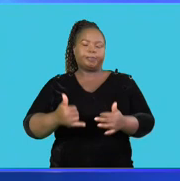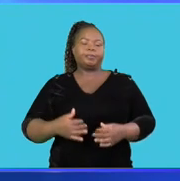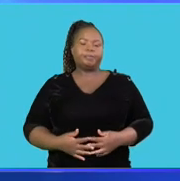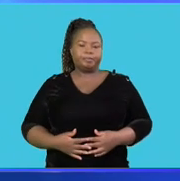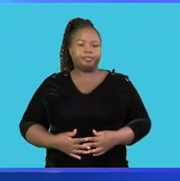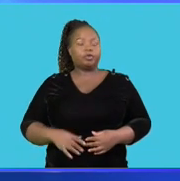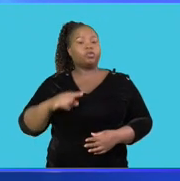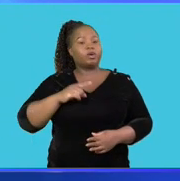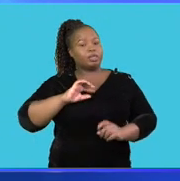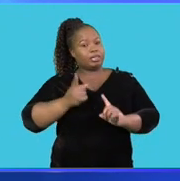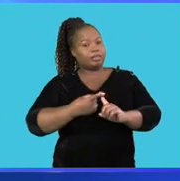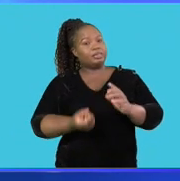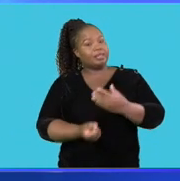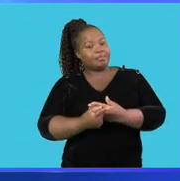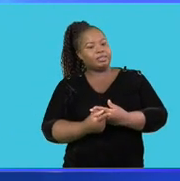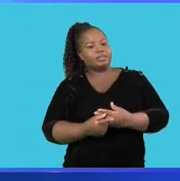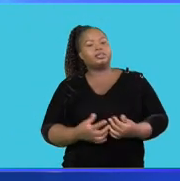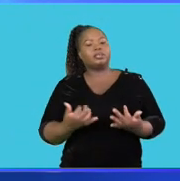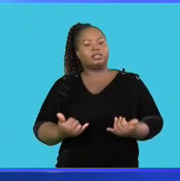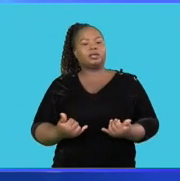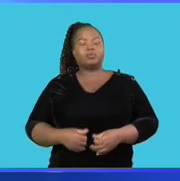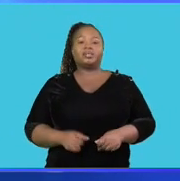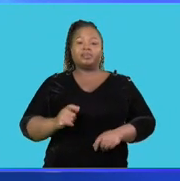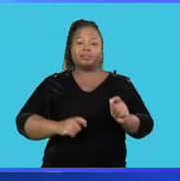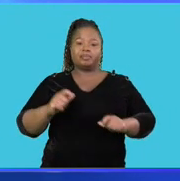2023 moo kotsi ho etsahetseng tse